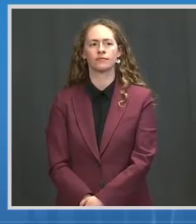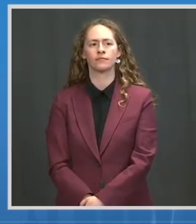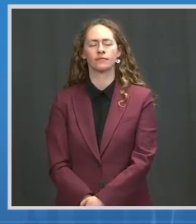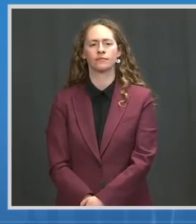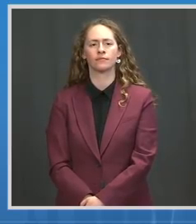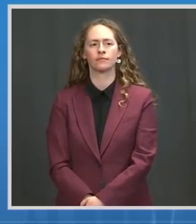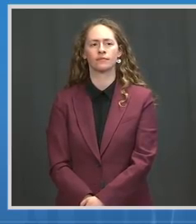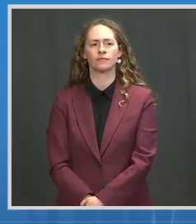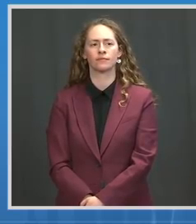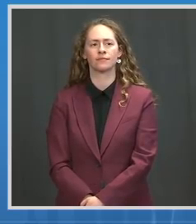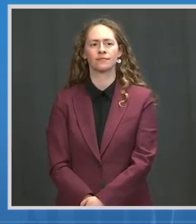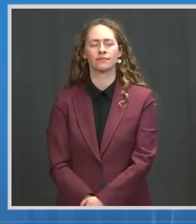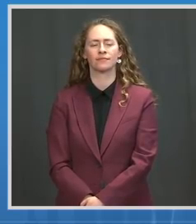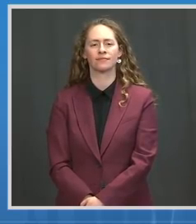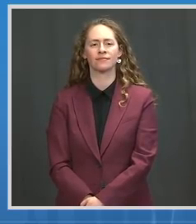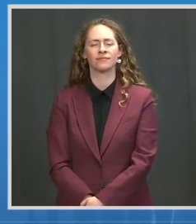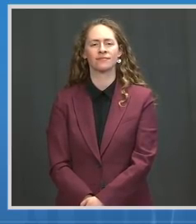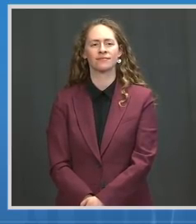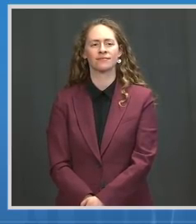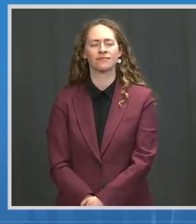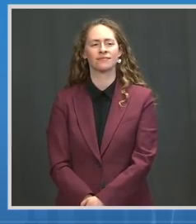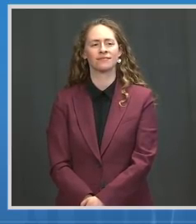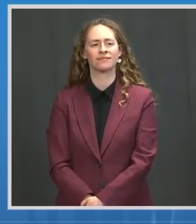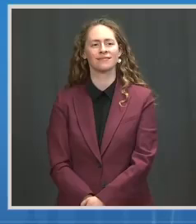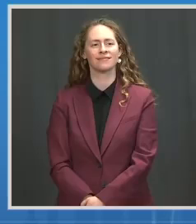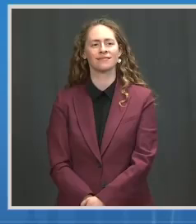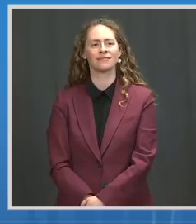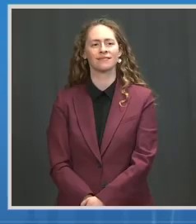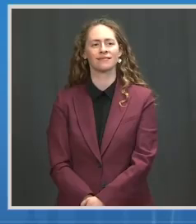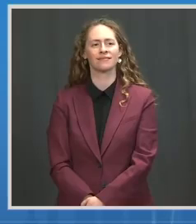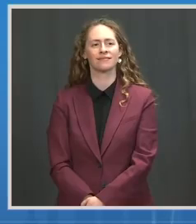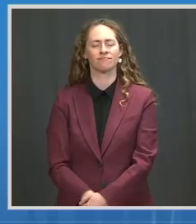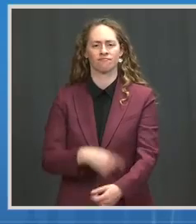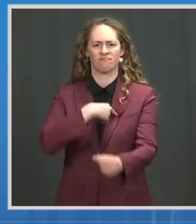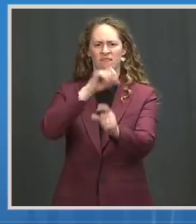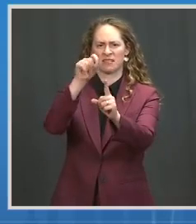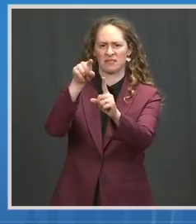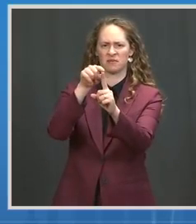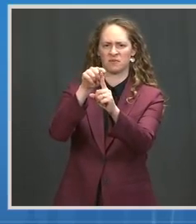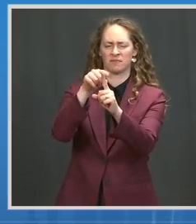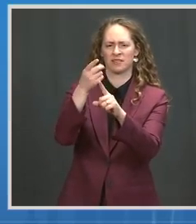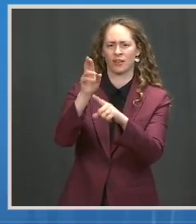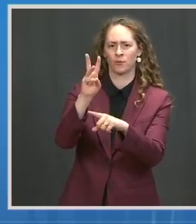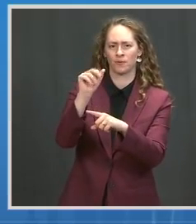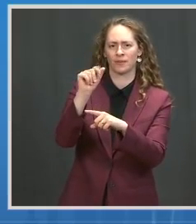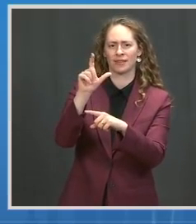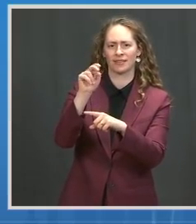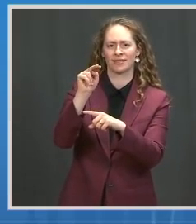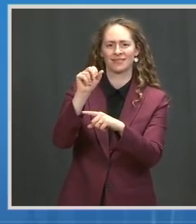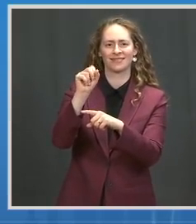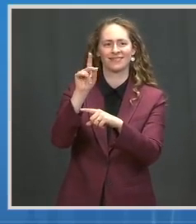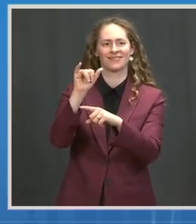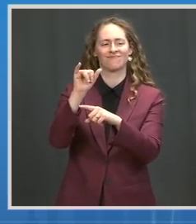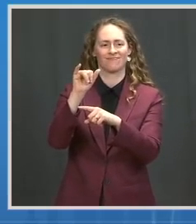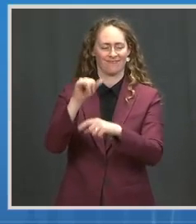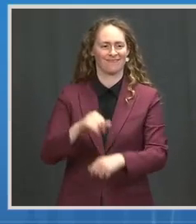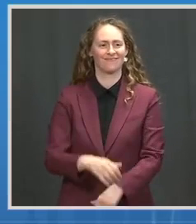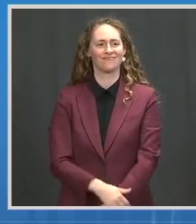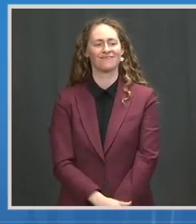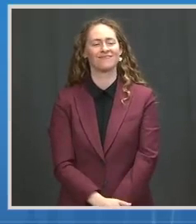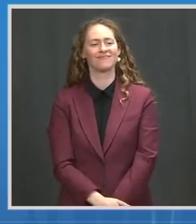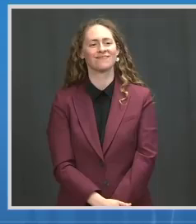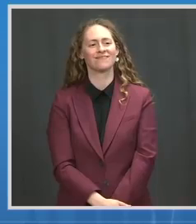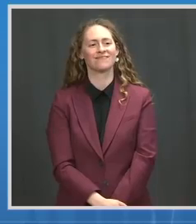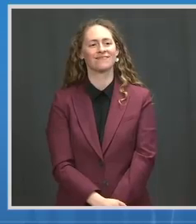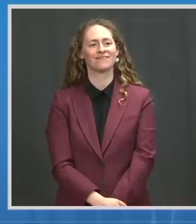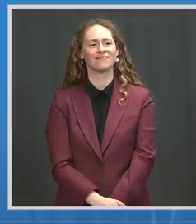Hi, thank you. This is for Dr. Walensky. Within the African-American community, there's still only 25%